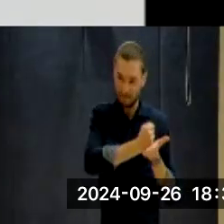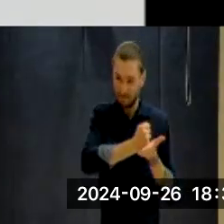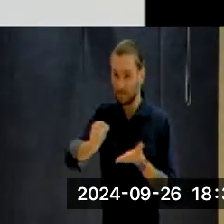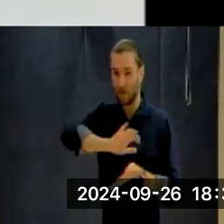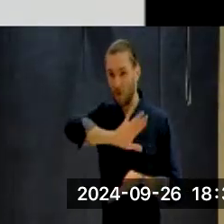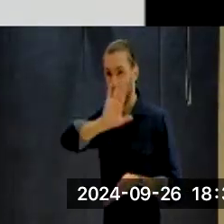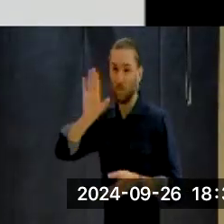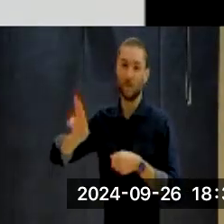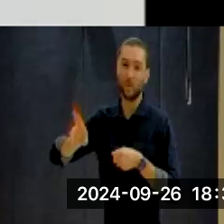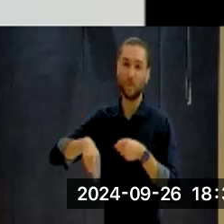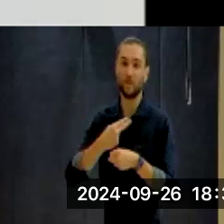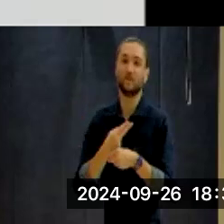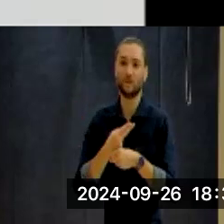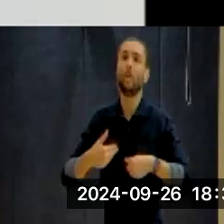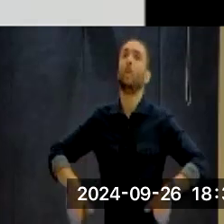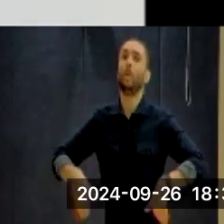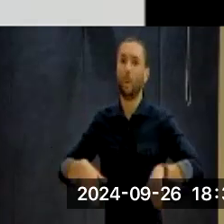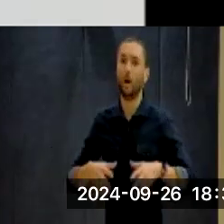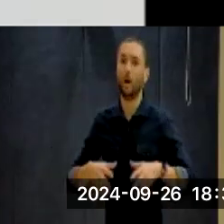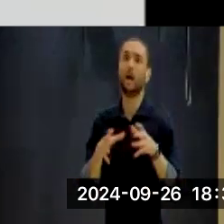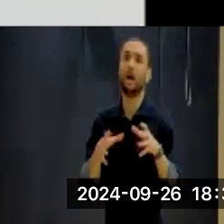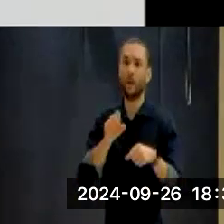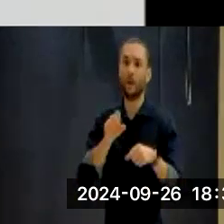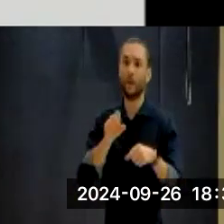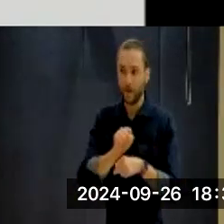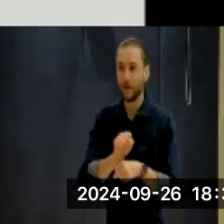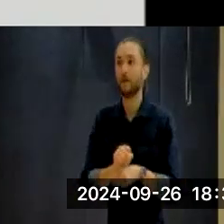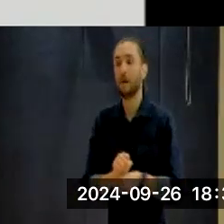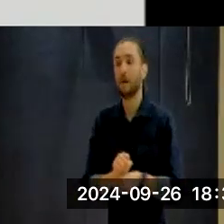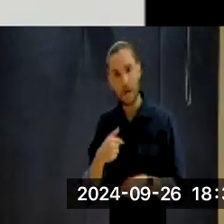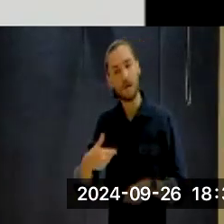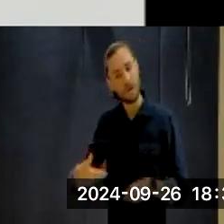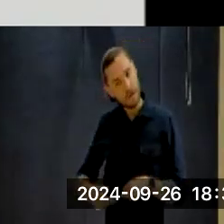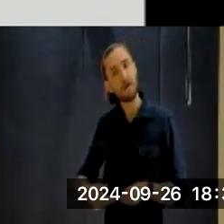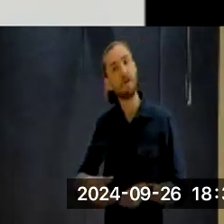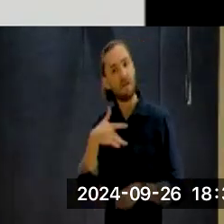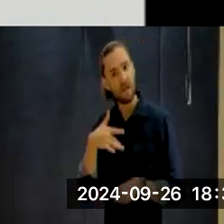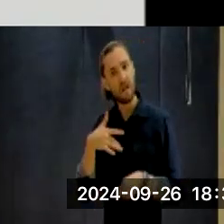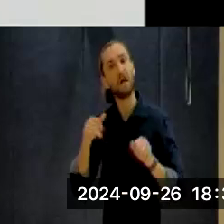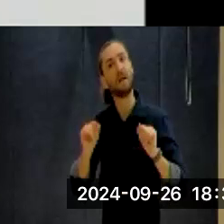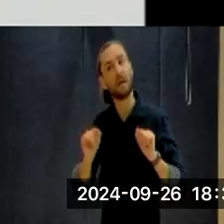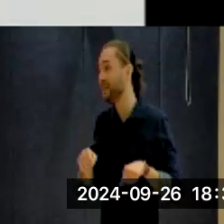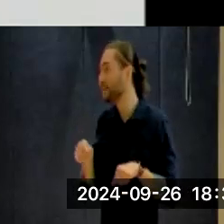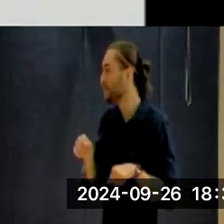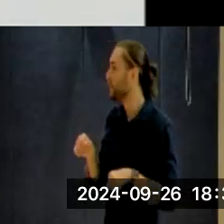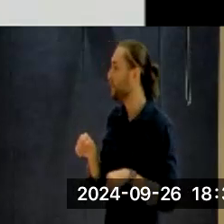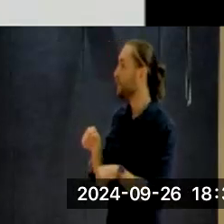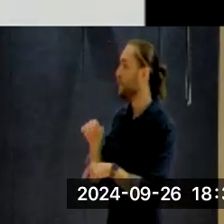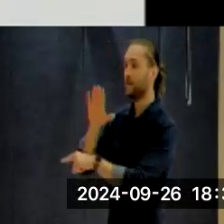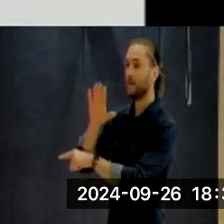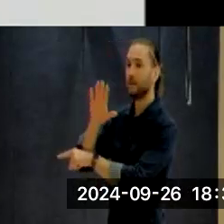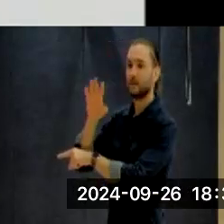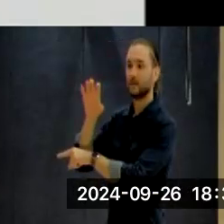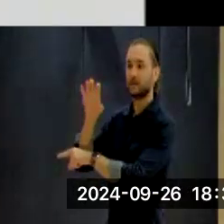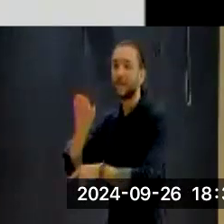universe. That's a tall order. I've got a TARDIS. I think I can do it. I'm going to ask you just to wrap up comments. We want to give